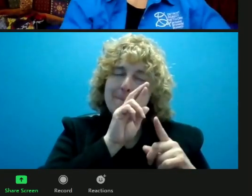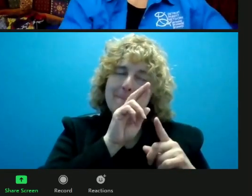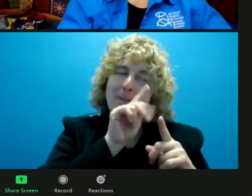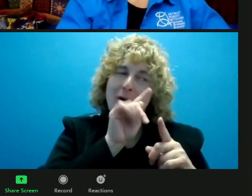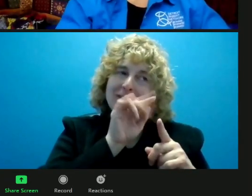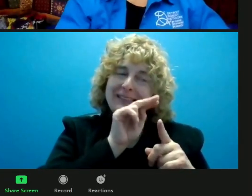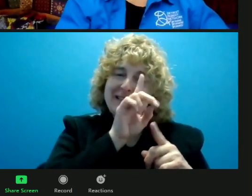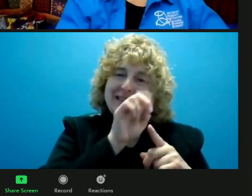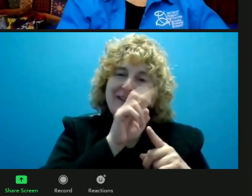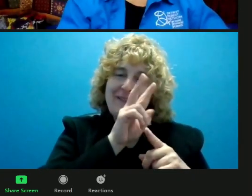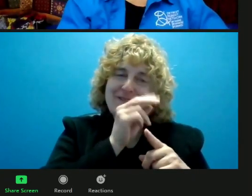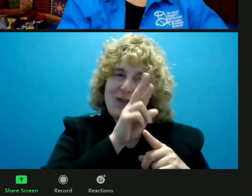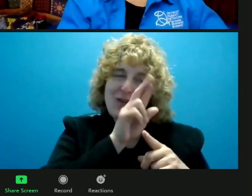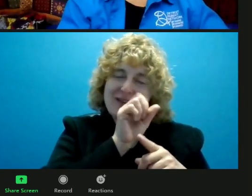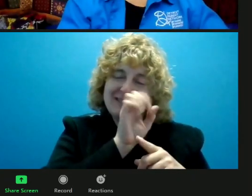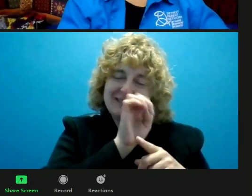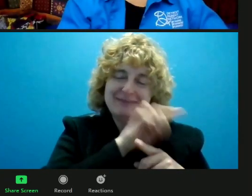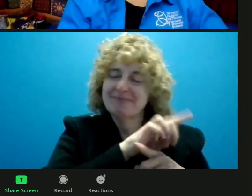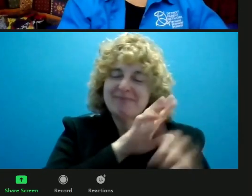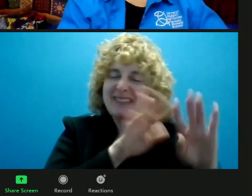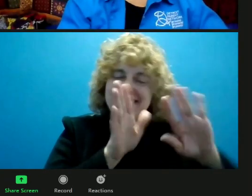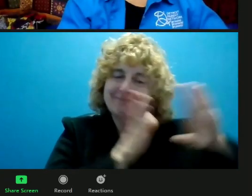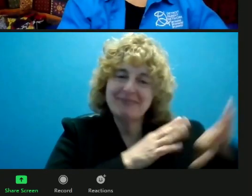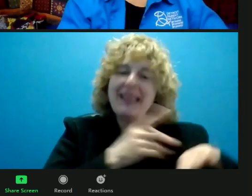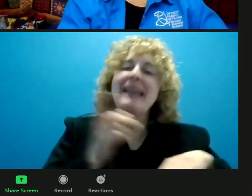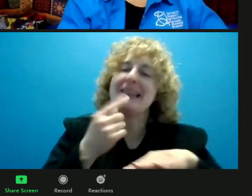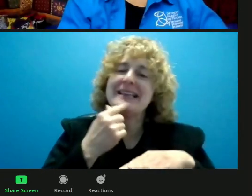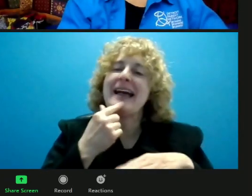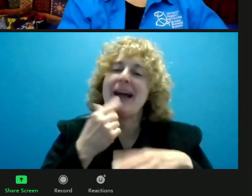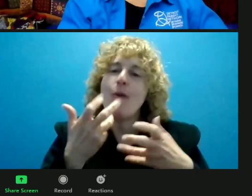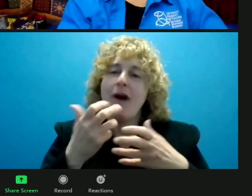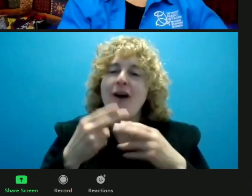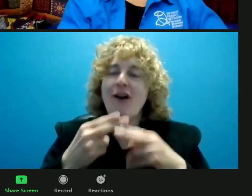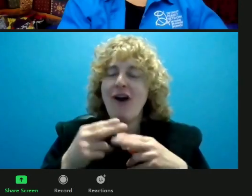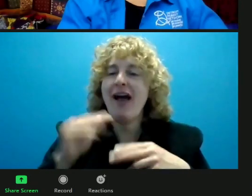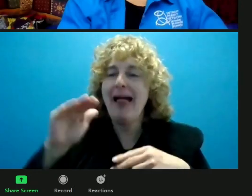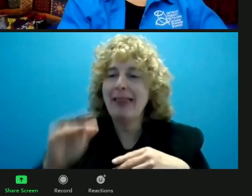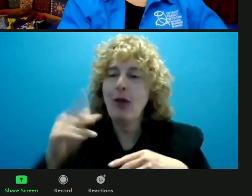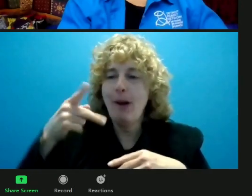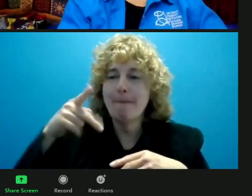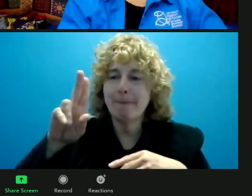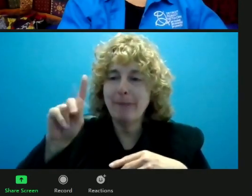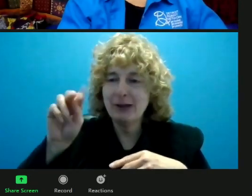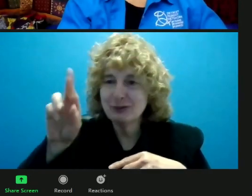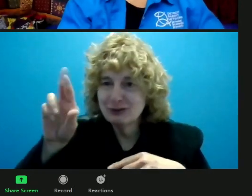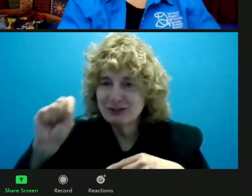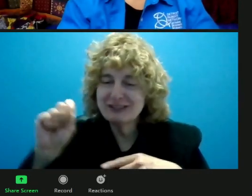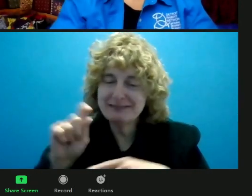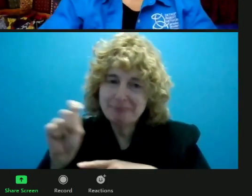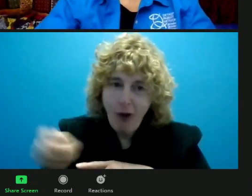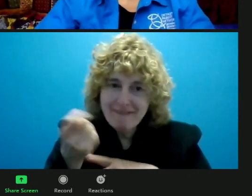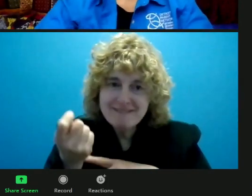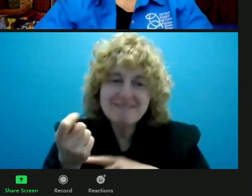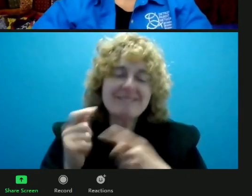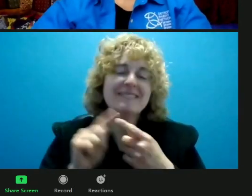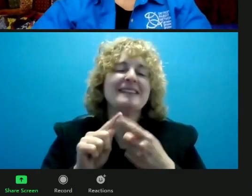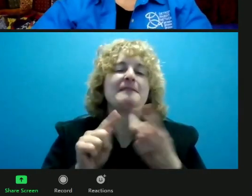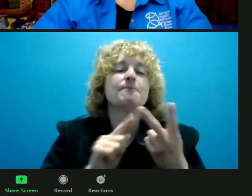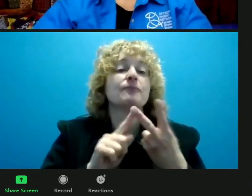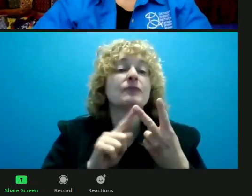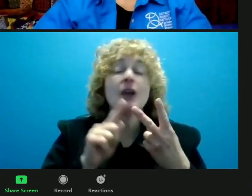but we're doing that. Um, we're doing, uh, uh, when I mentioned golf, we're doing, uh, the chess and, um, we are